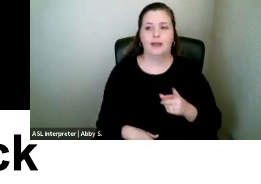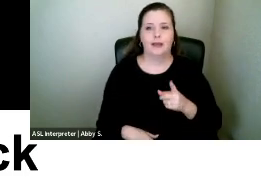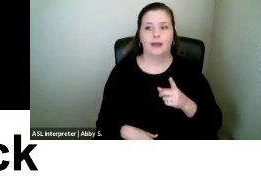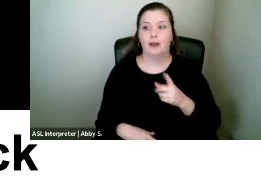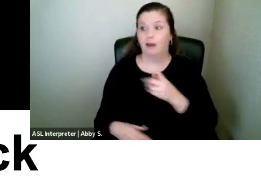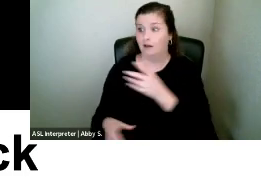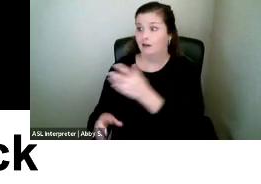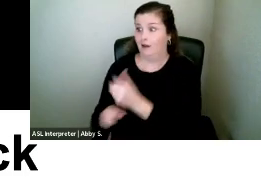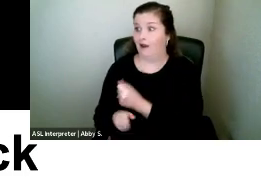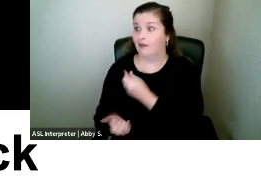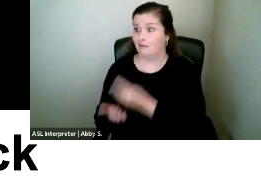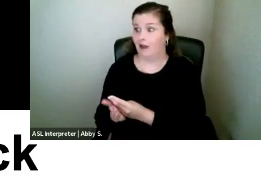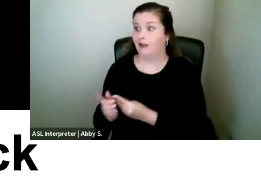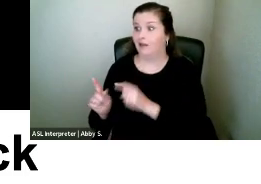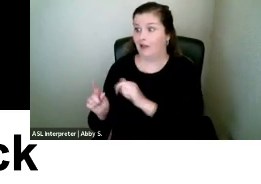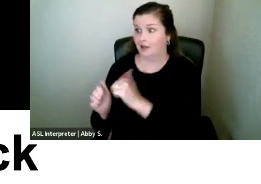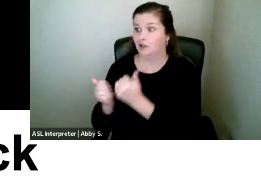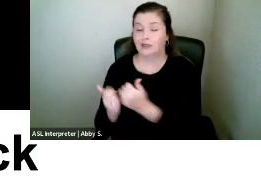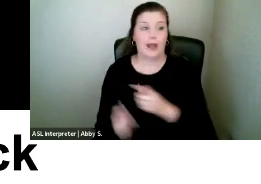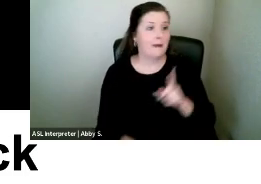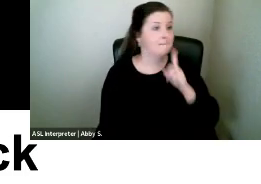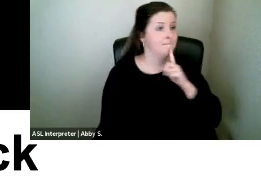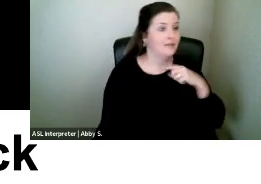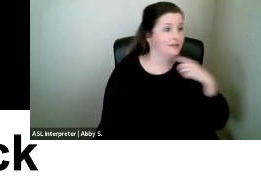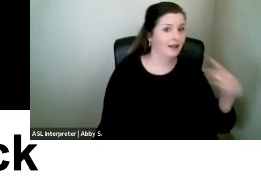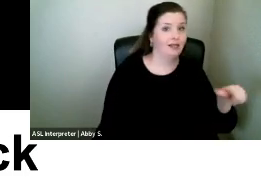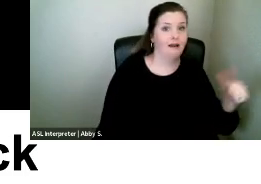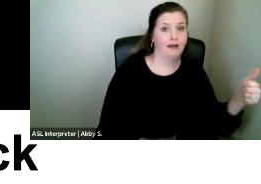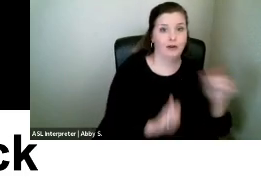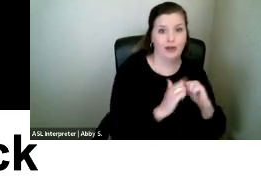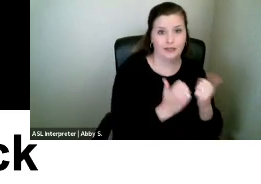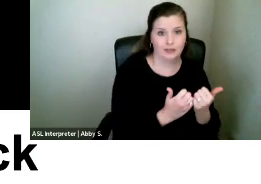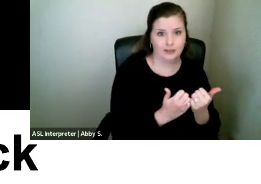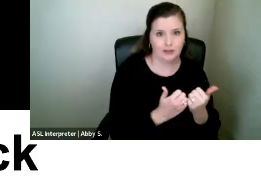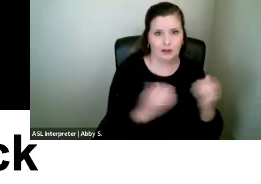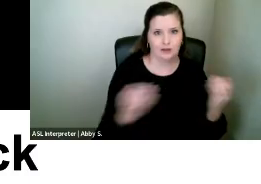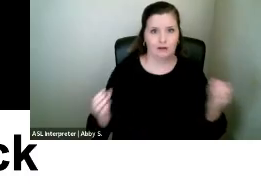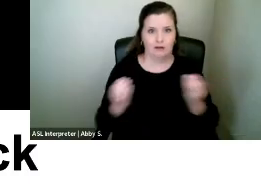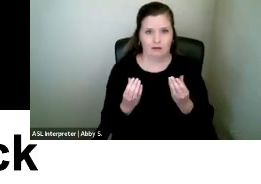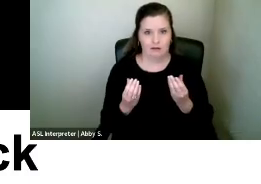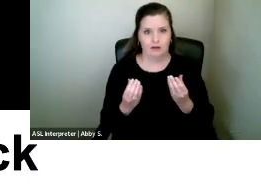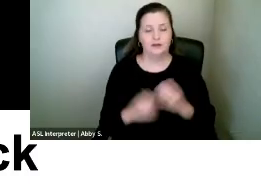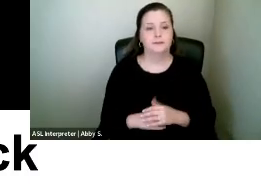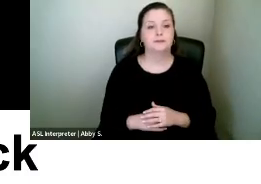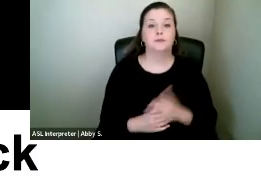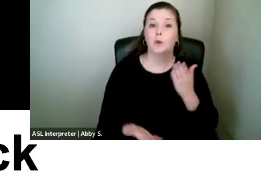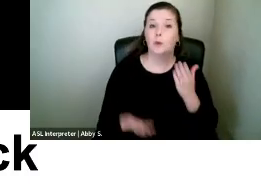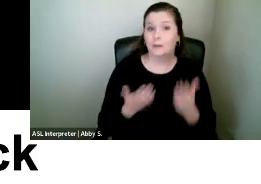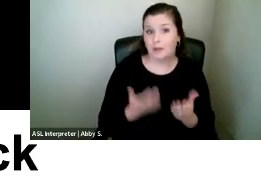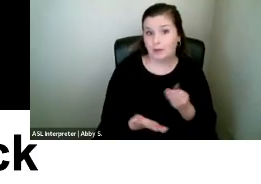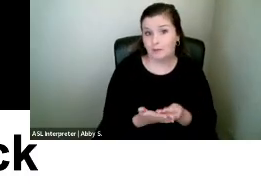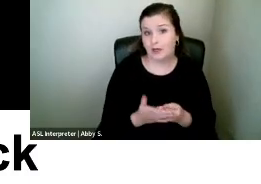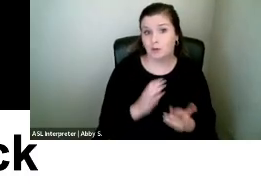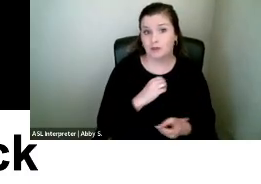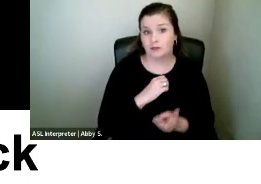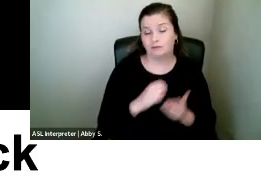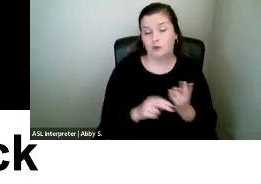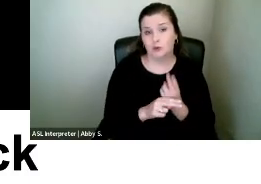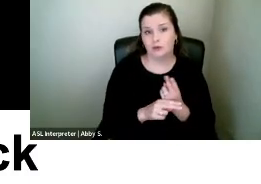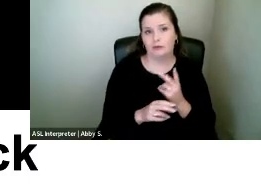you received funds from another agency, or if the money was received through fraud or